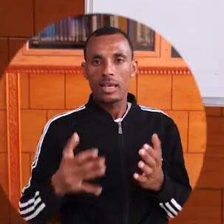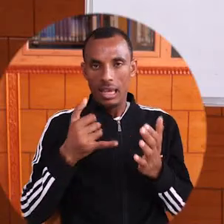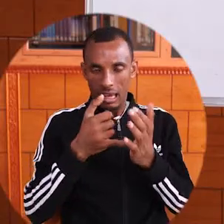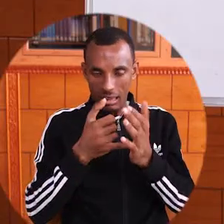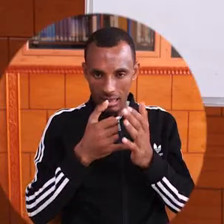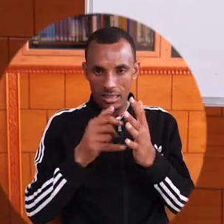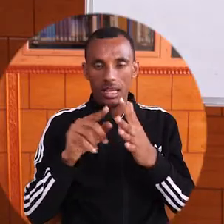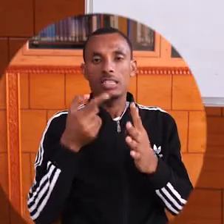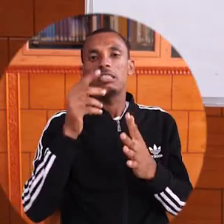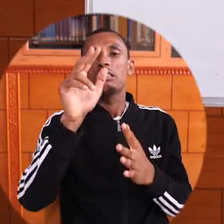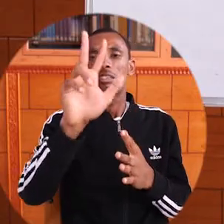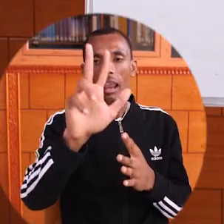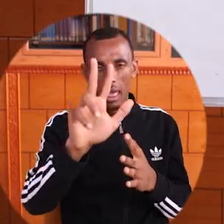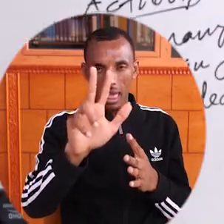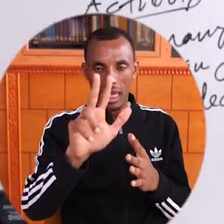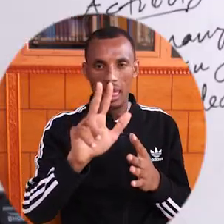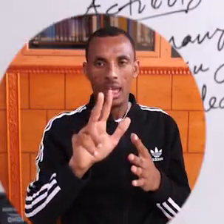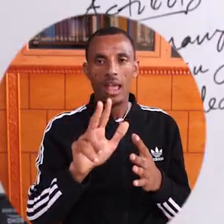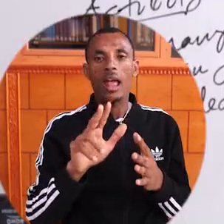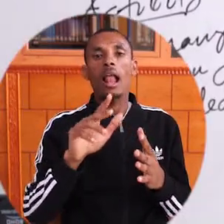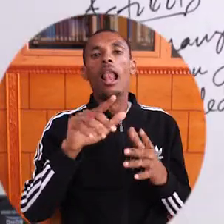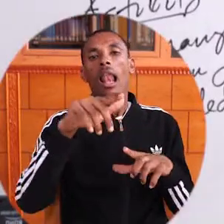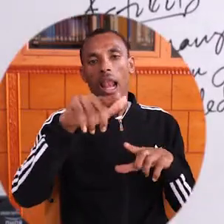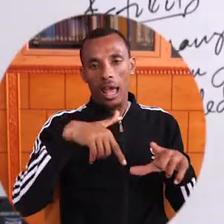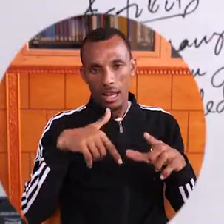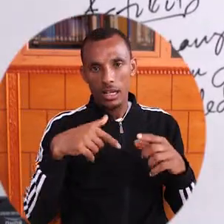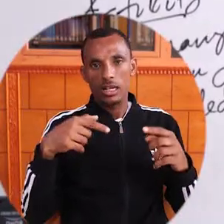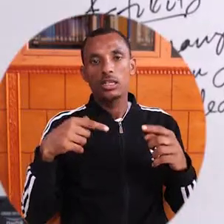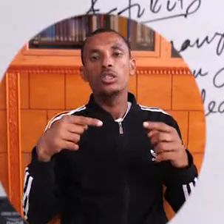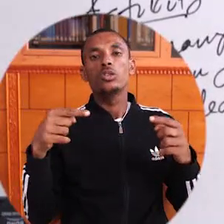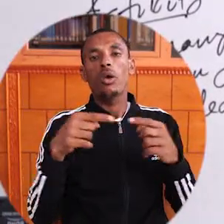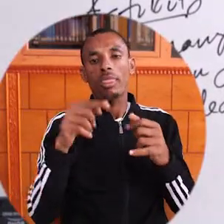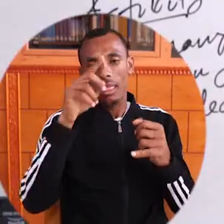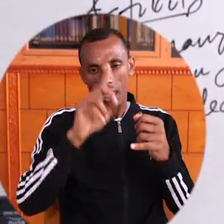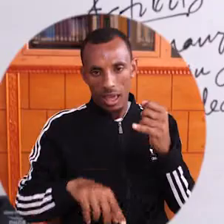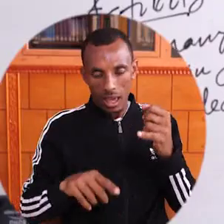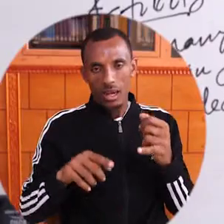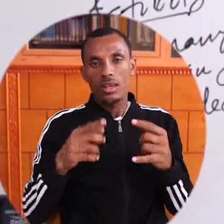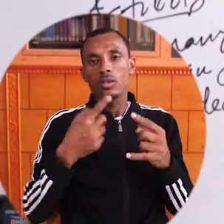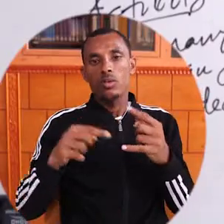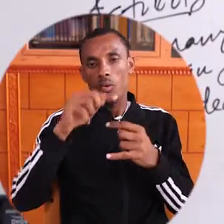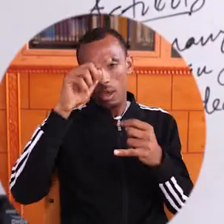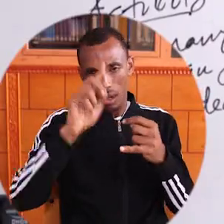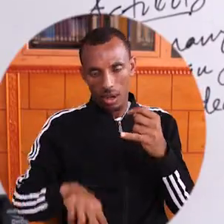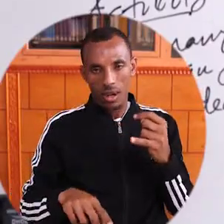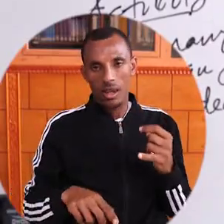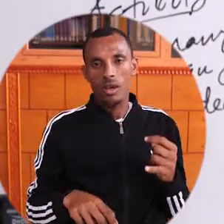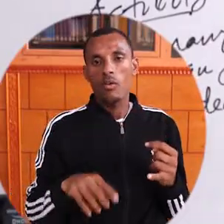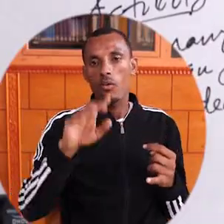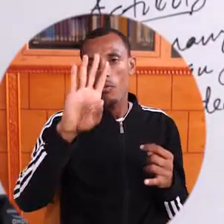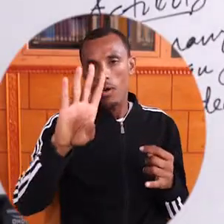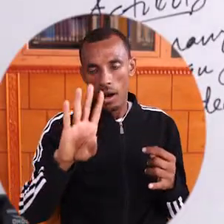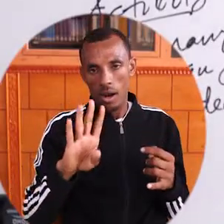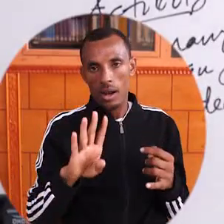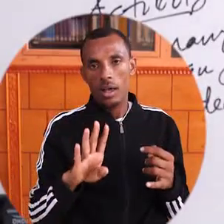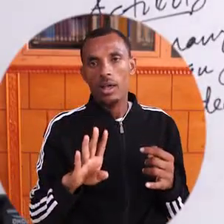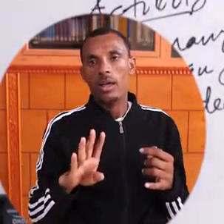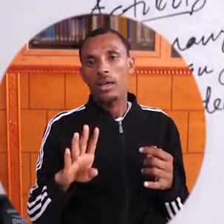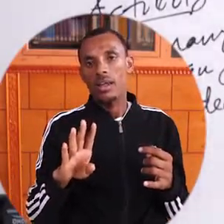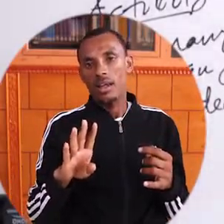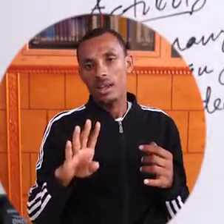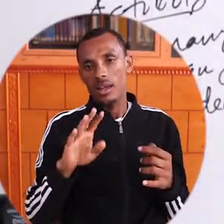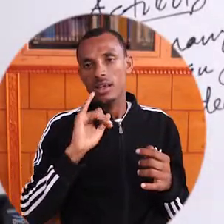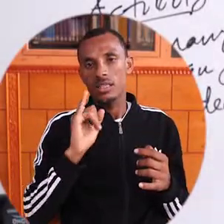line segments joined in the two ends, a triangle, four line segments joined in the two ends, a quadrilateral and